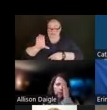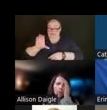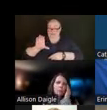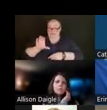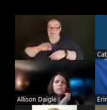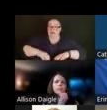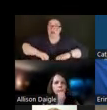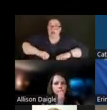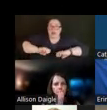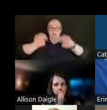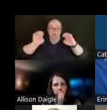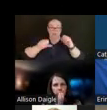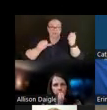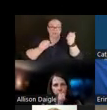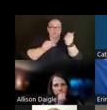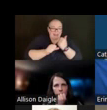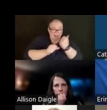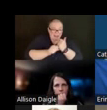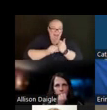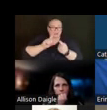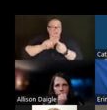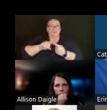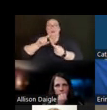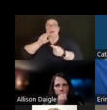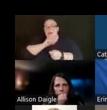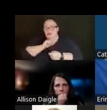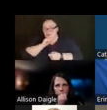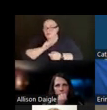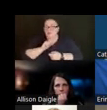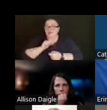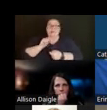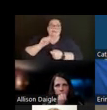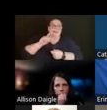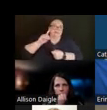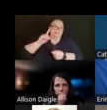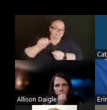Elderly, Disabled, and Children. And it is a